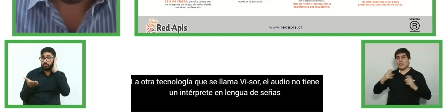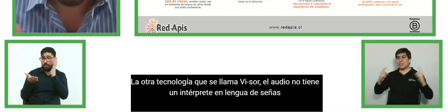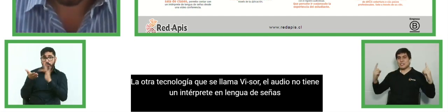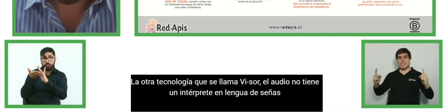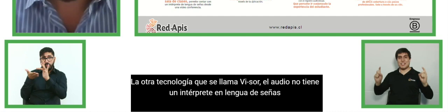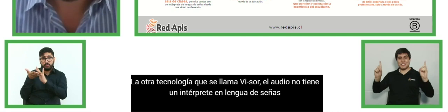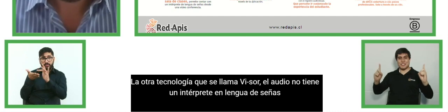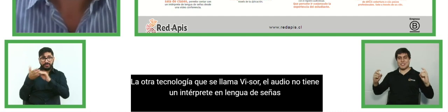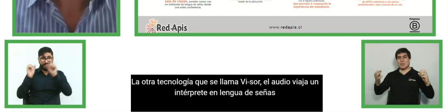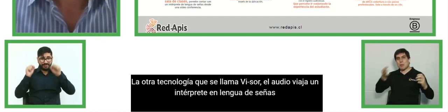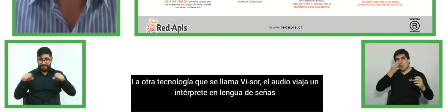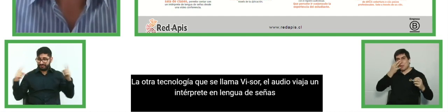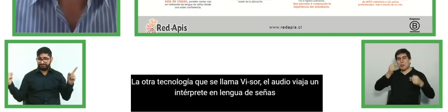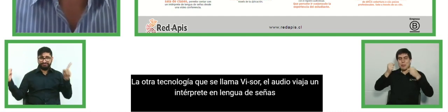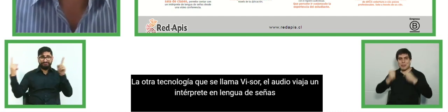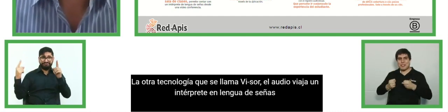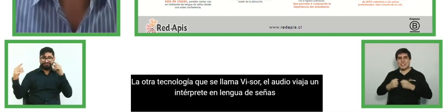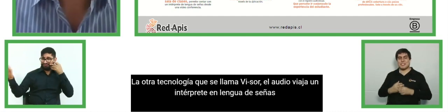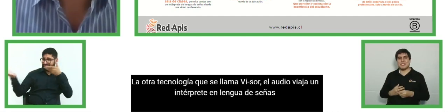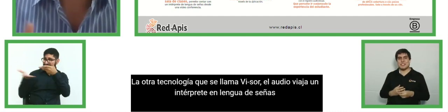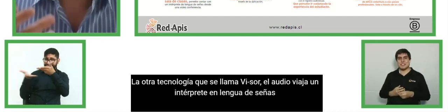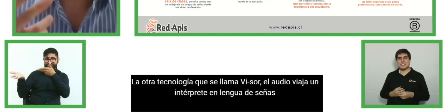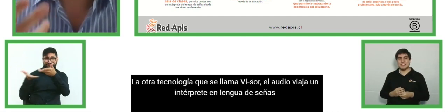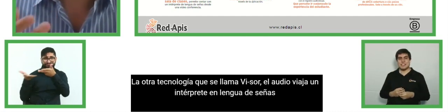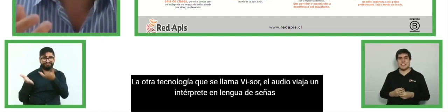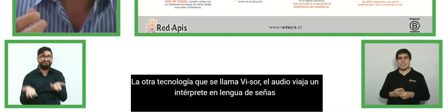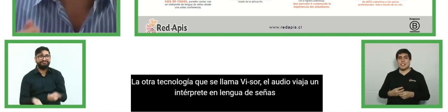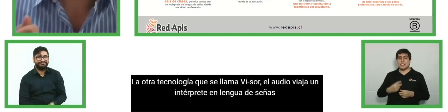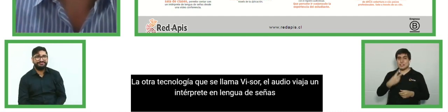first of all, the audiovisual